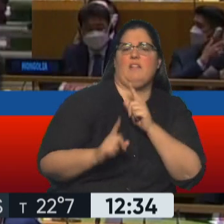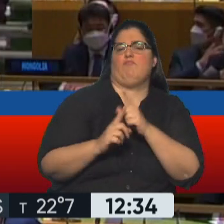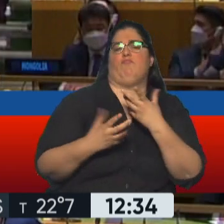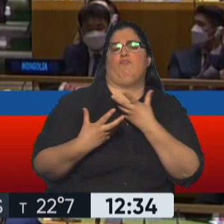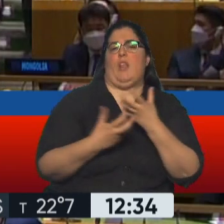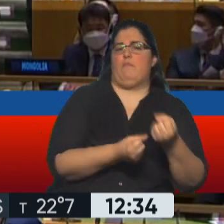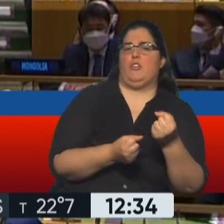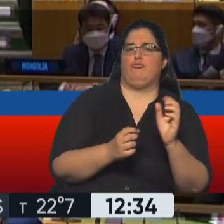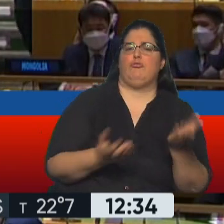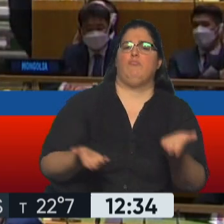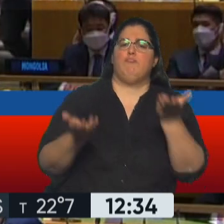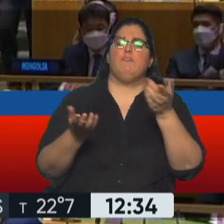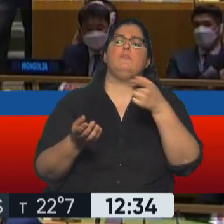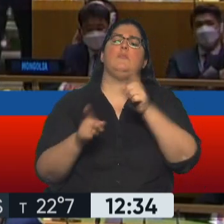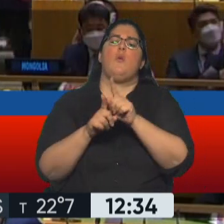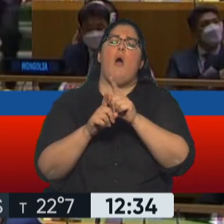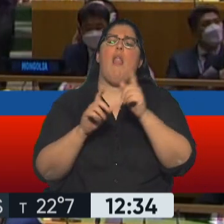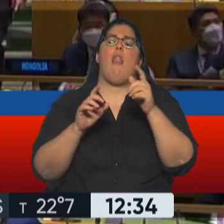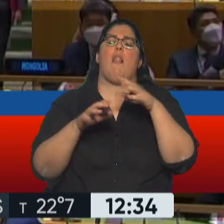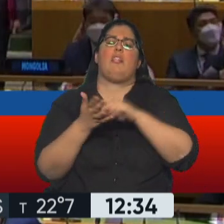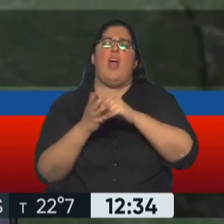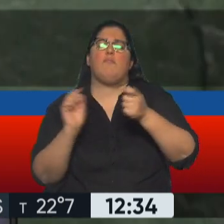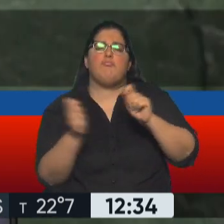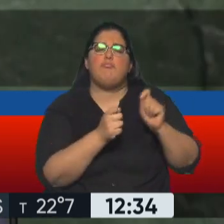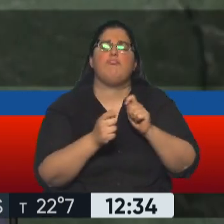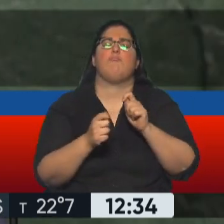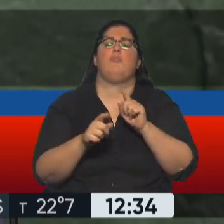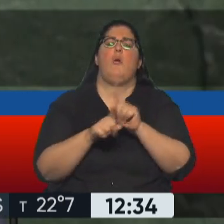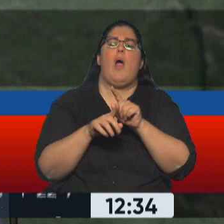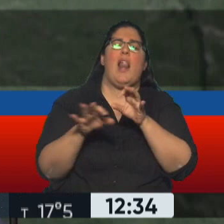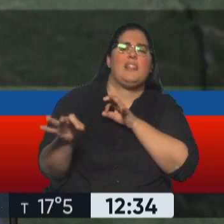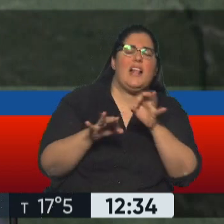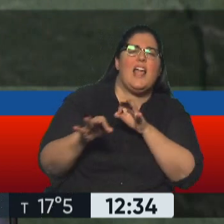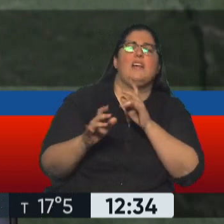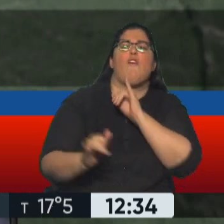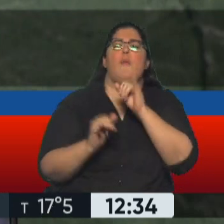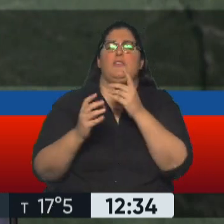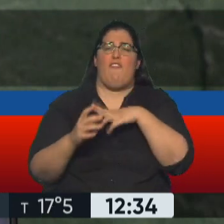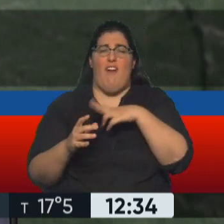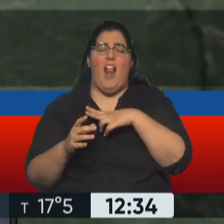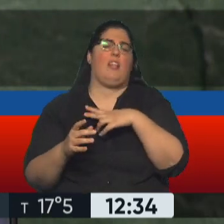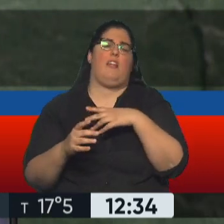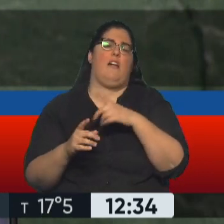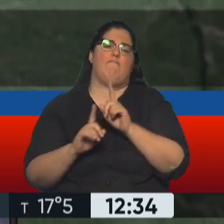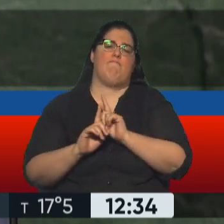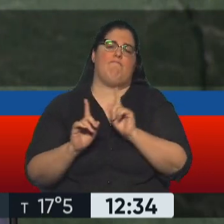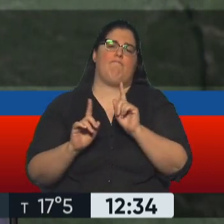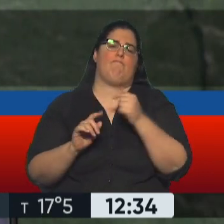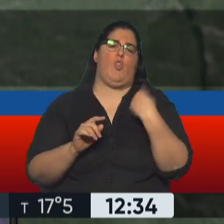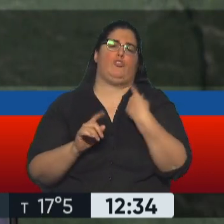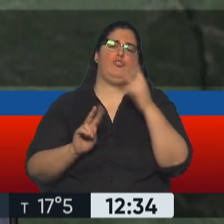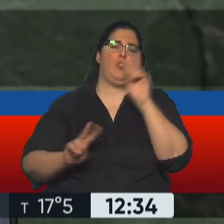force, economic coercion, technical exploitation, or disinformation. But we're not